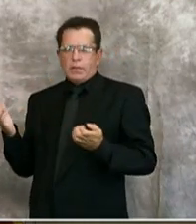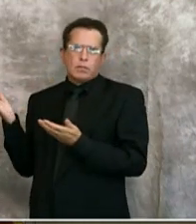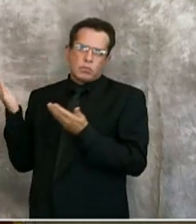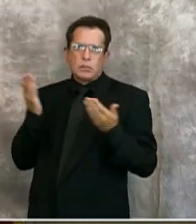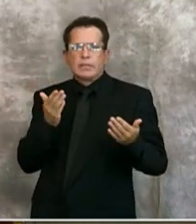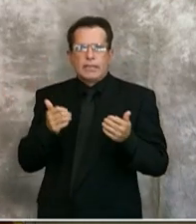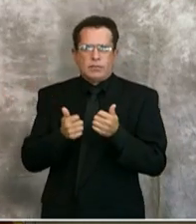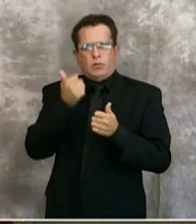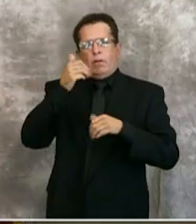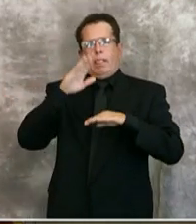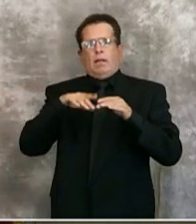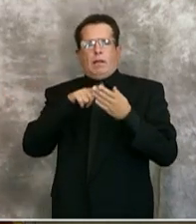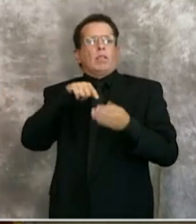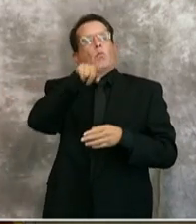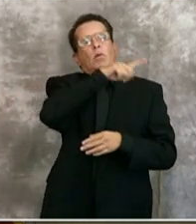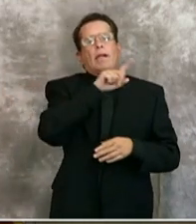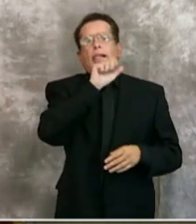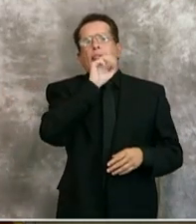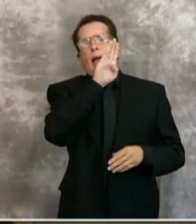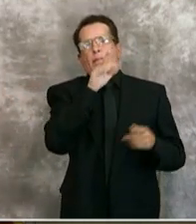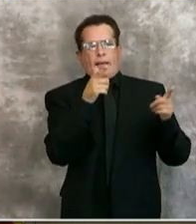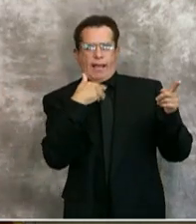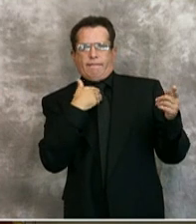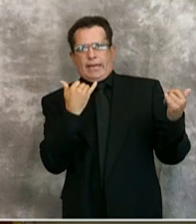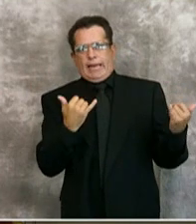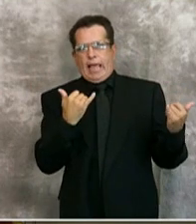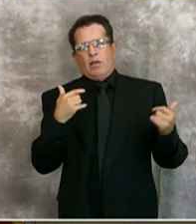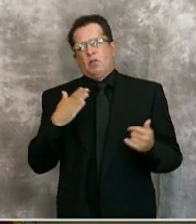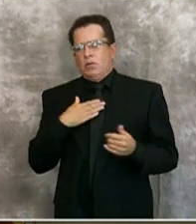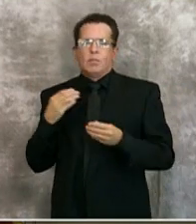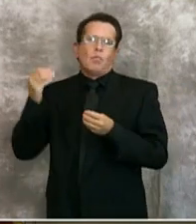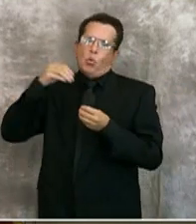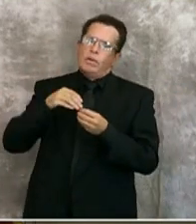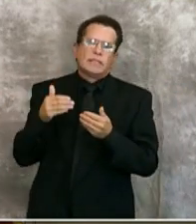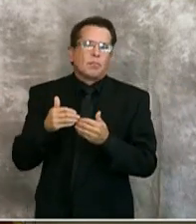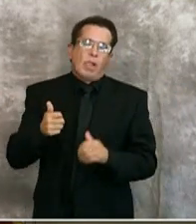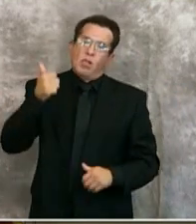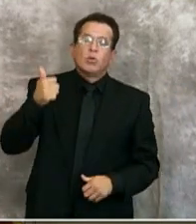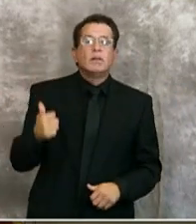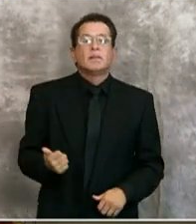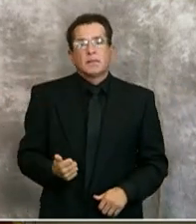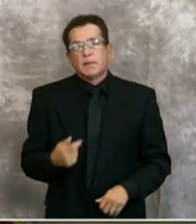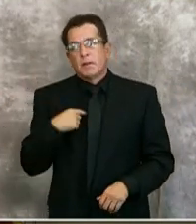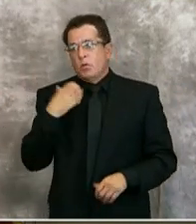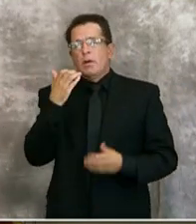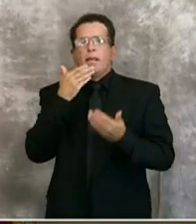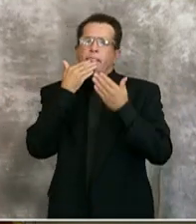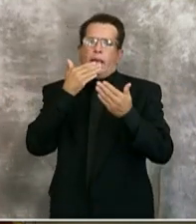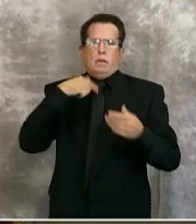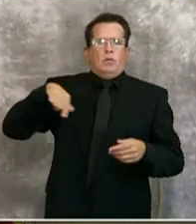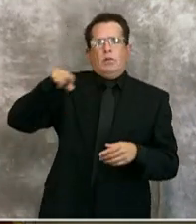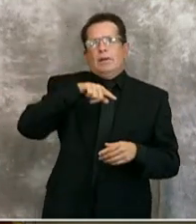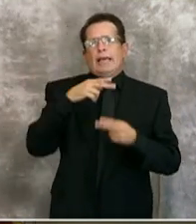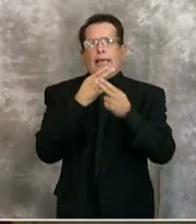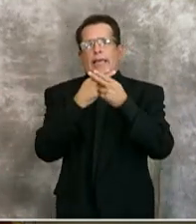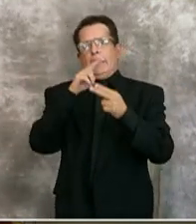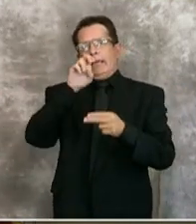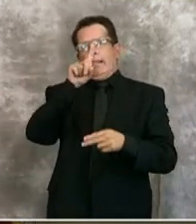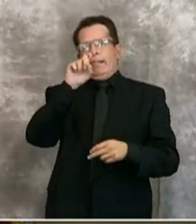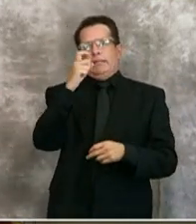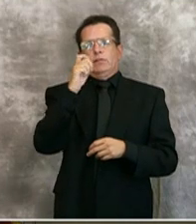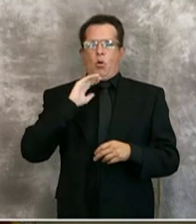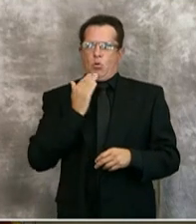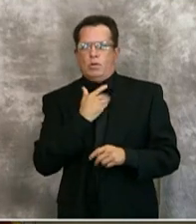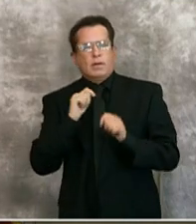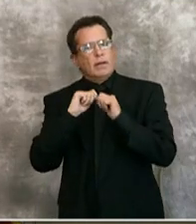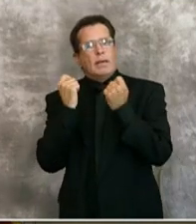that are being run today. So in closing, I'd like to thank the entire Helix team for